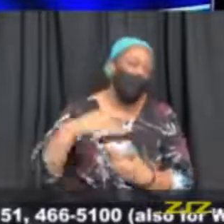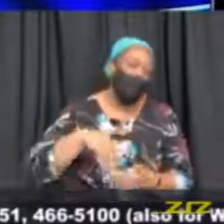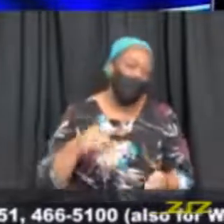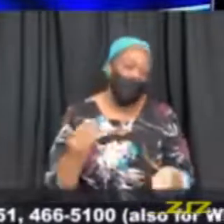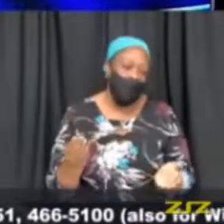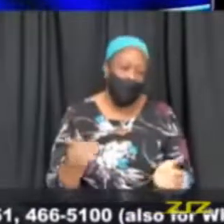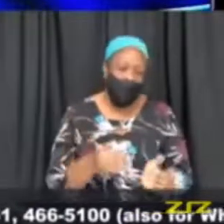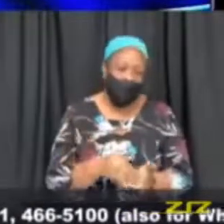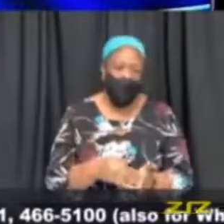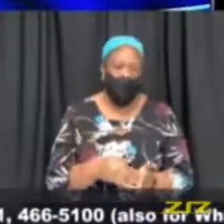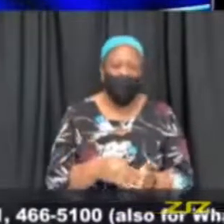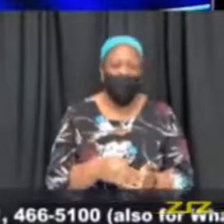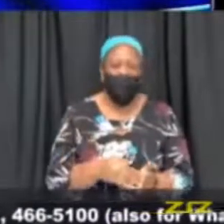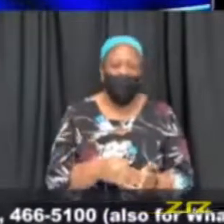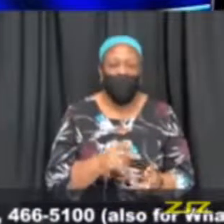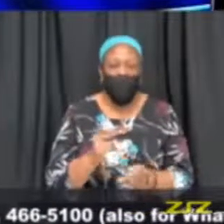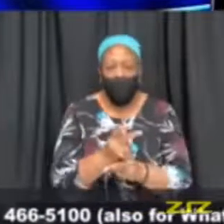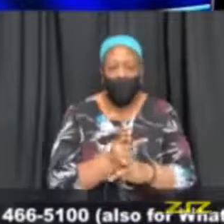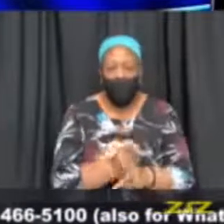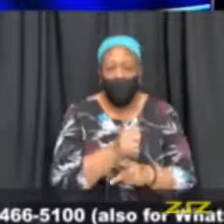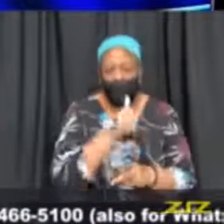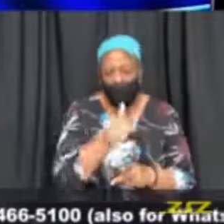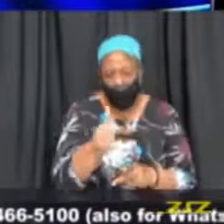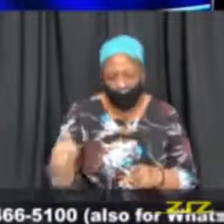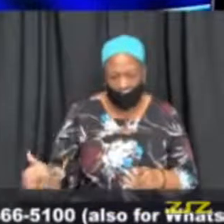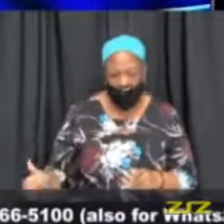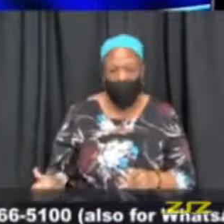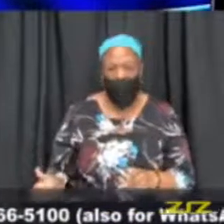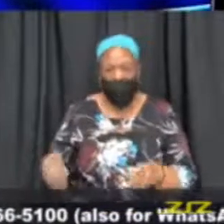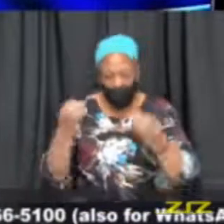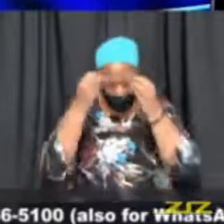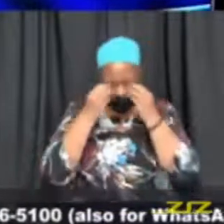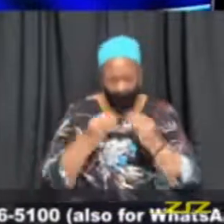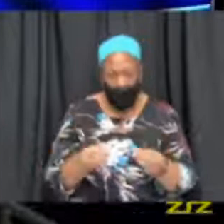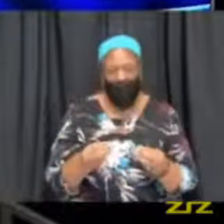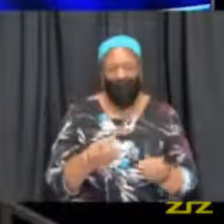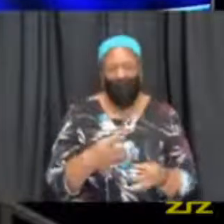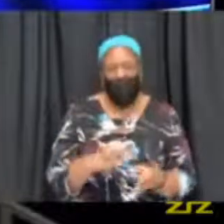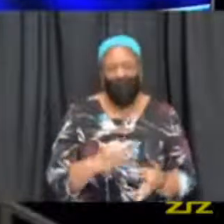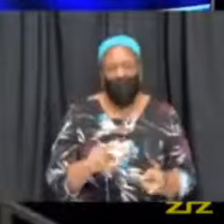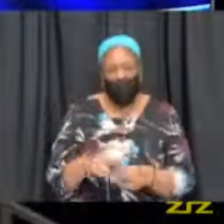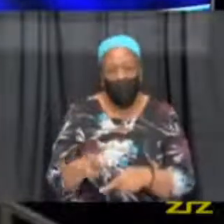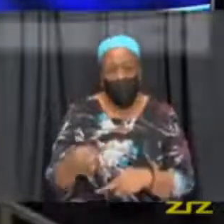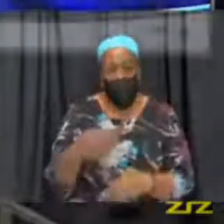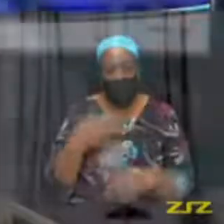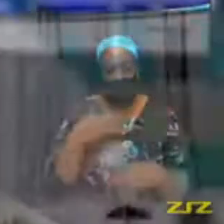good care and observe the protocols and get vaccinated.